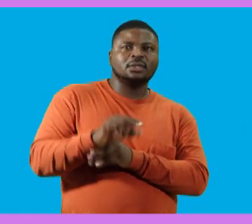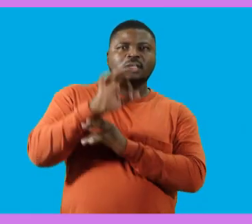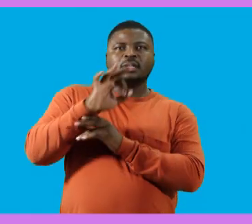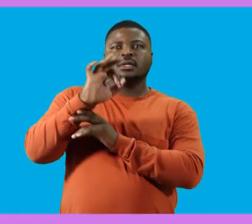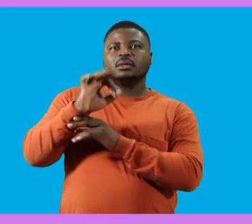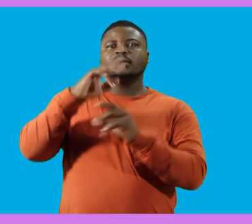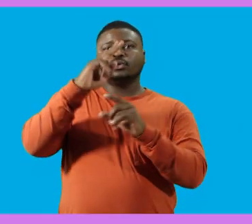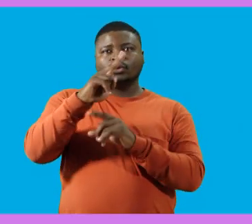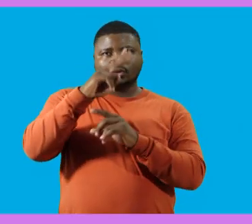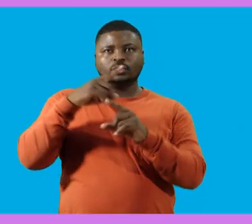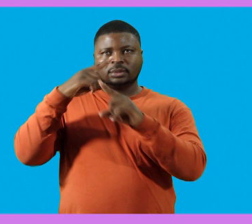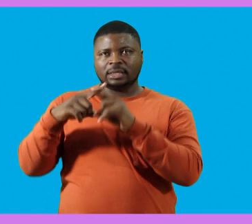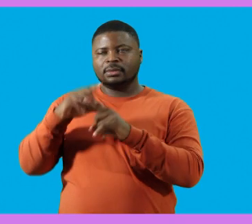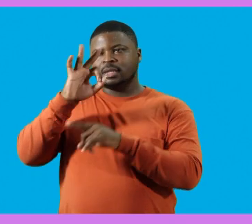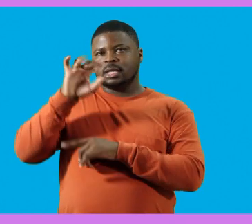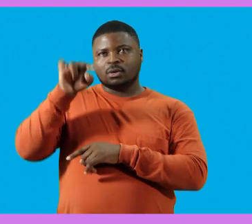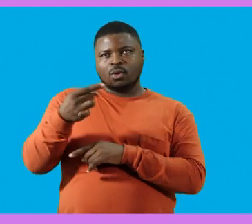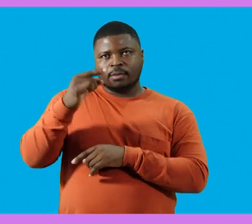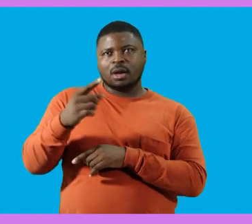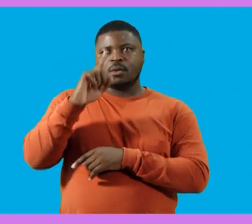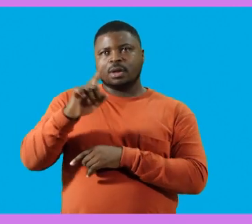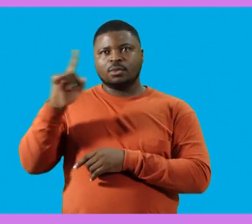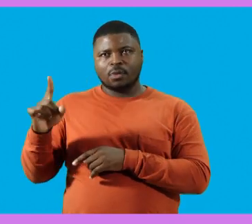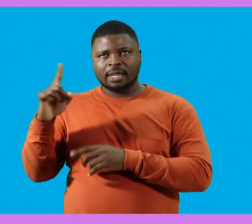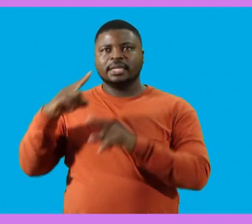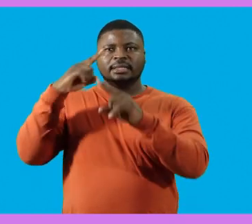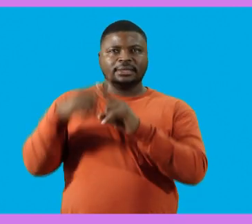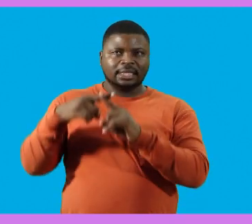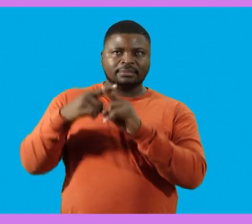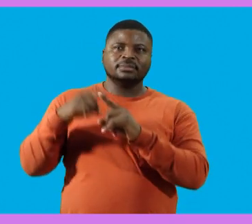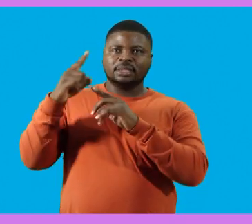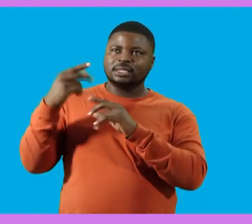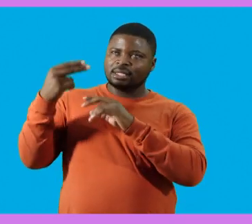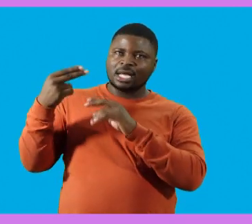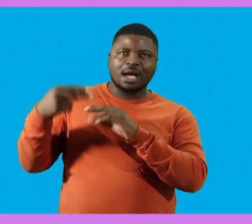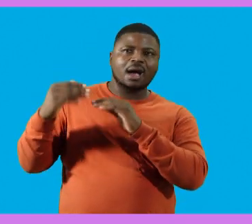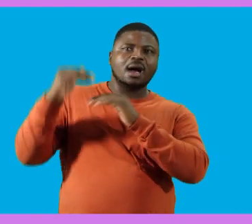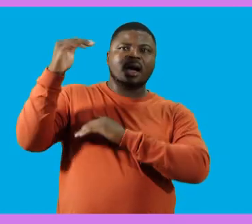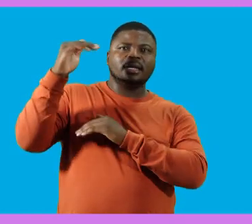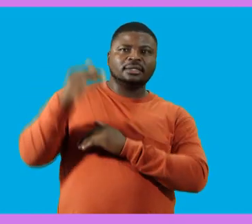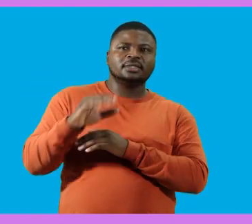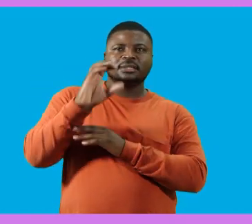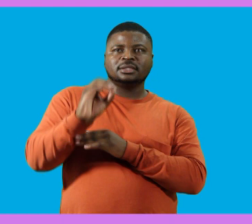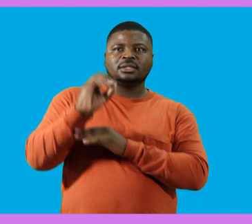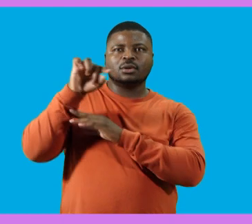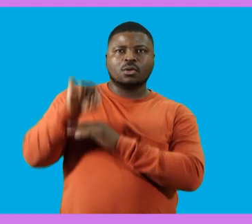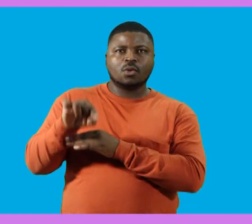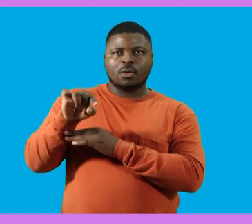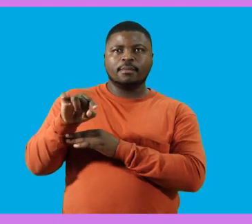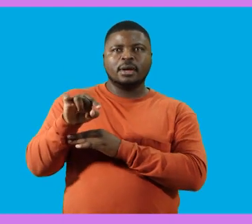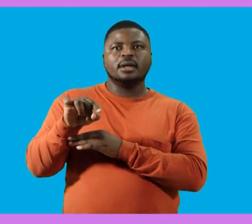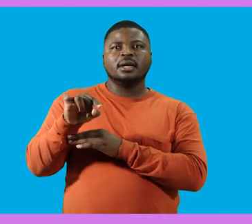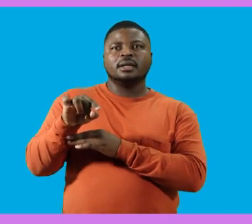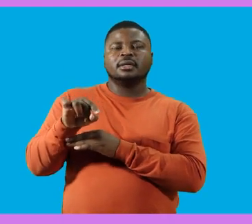length, 3,11, times the height, which is now going to be